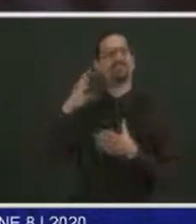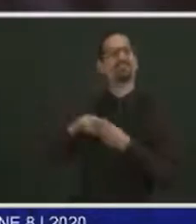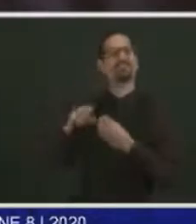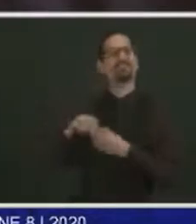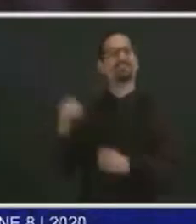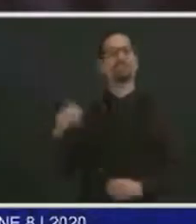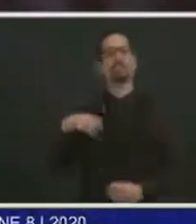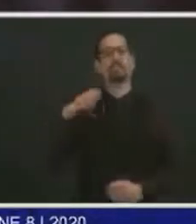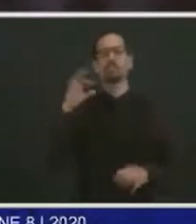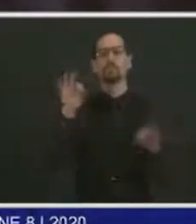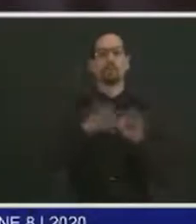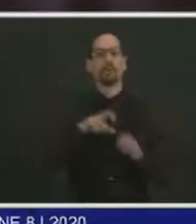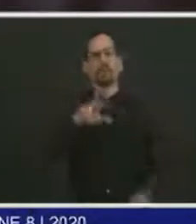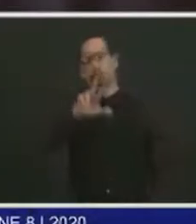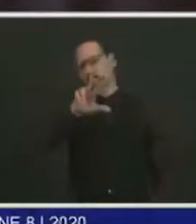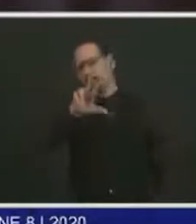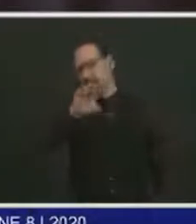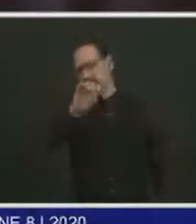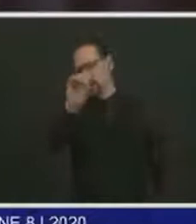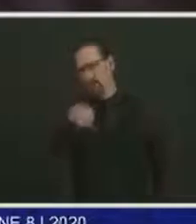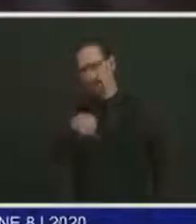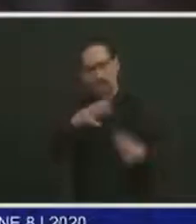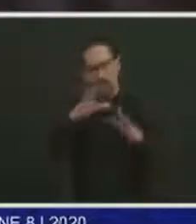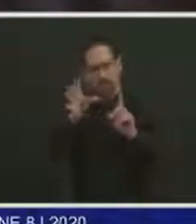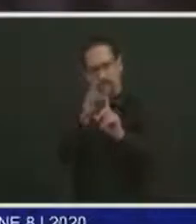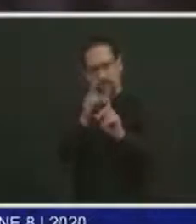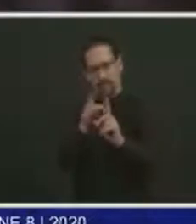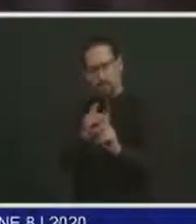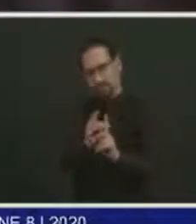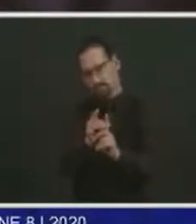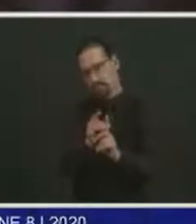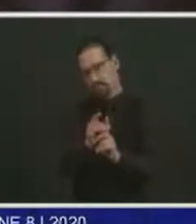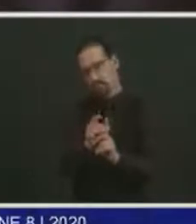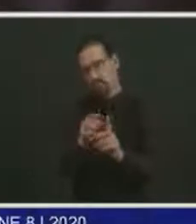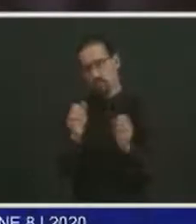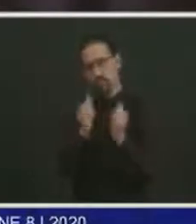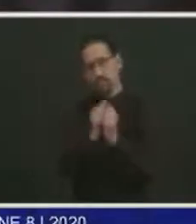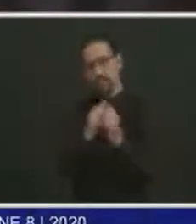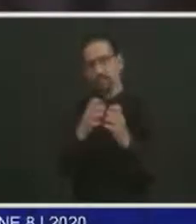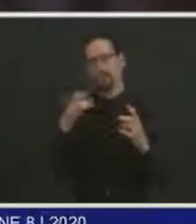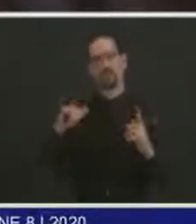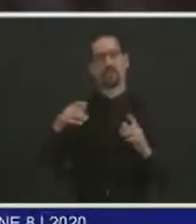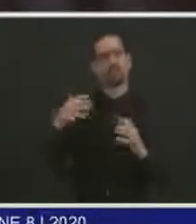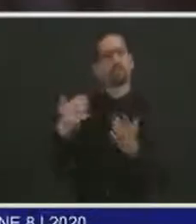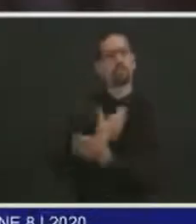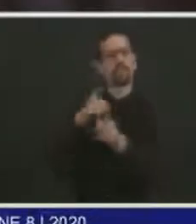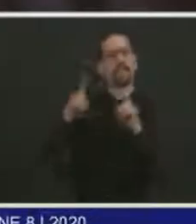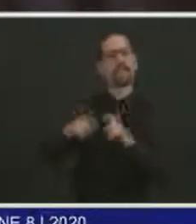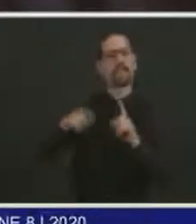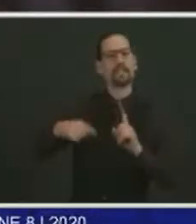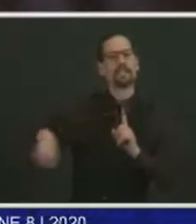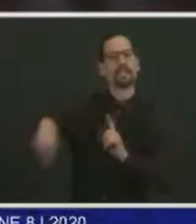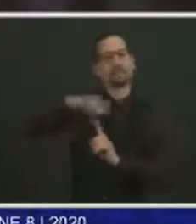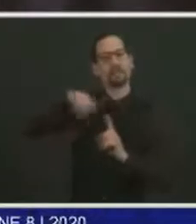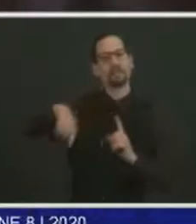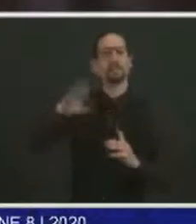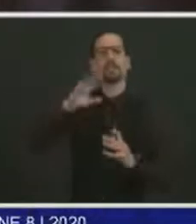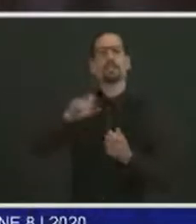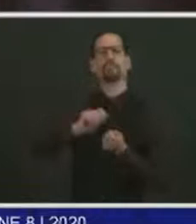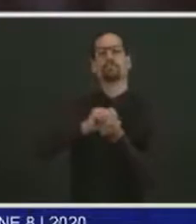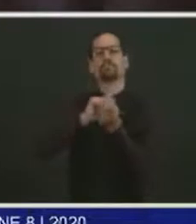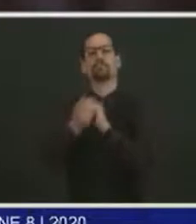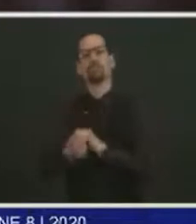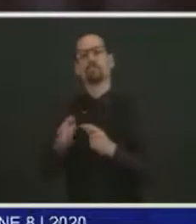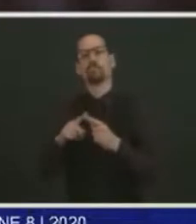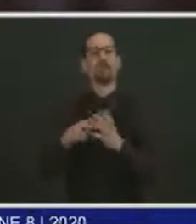3% positivity noted with expanded testing. That helps relay that we are doing the